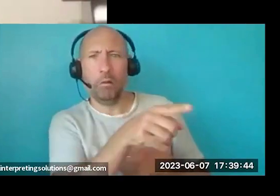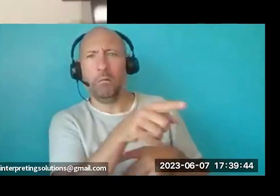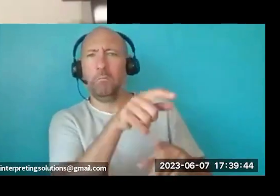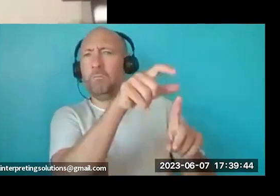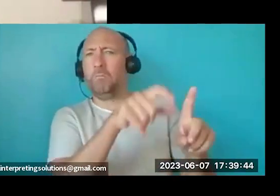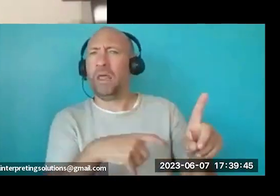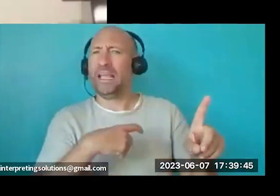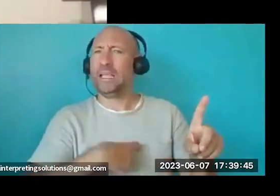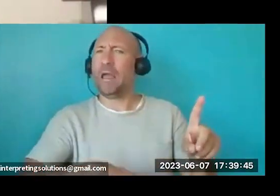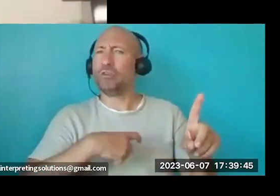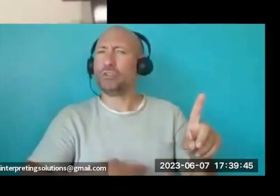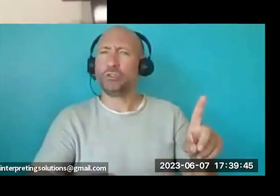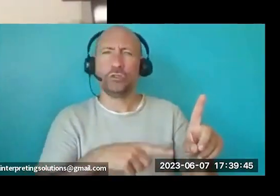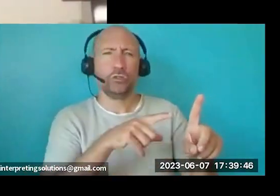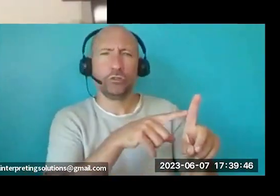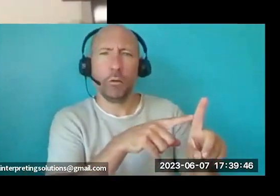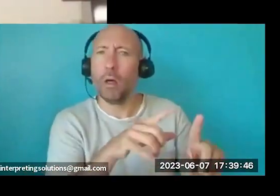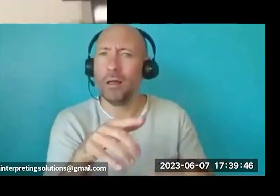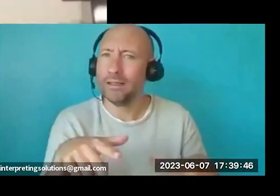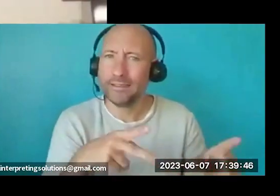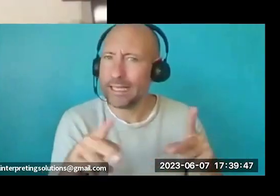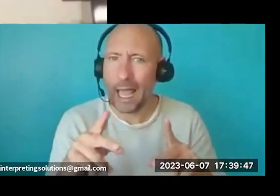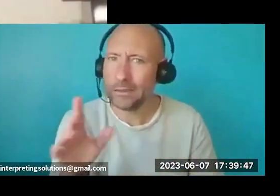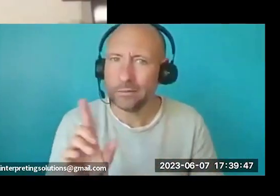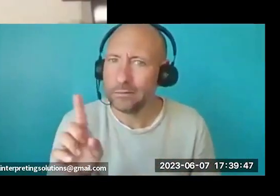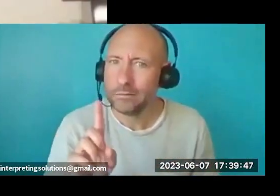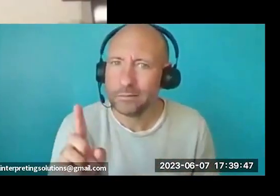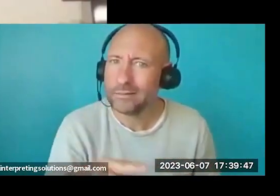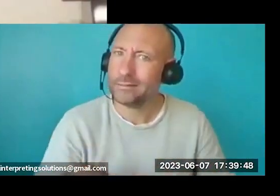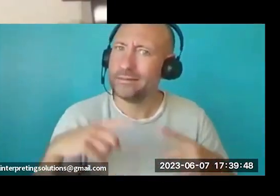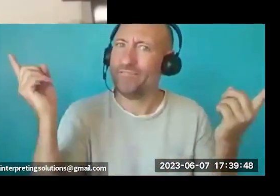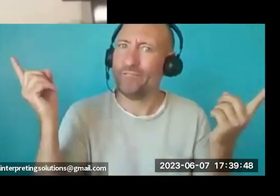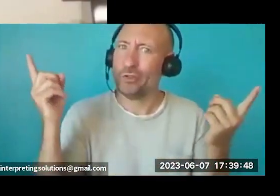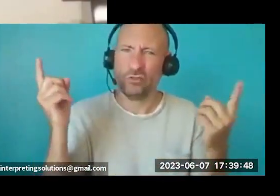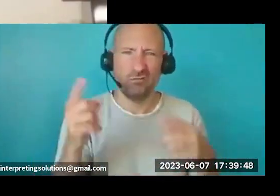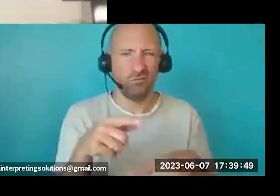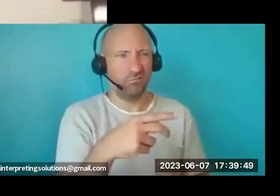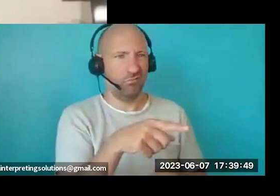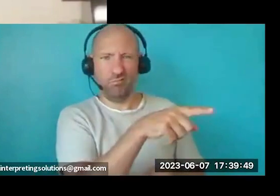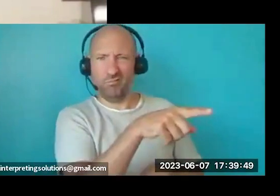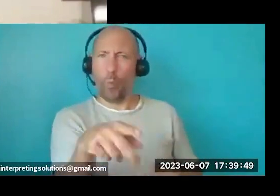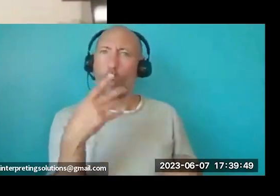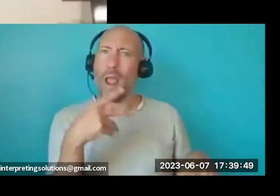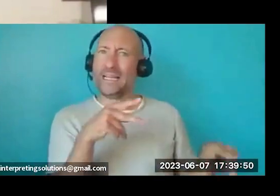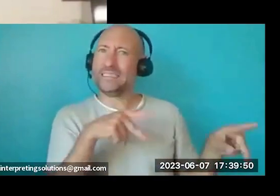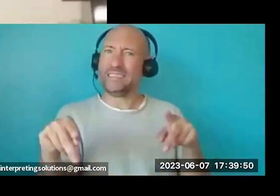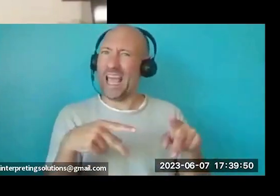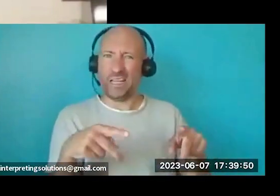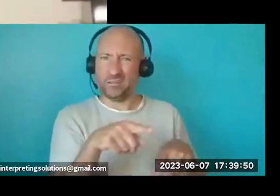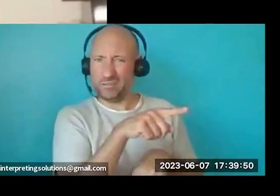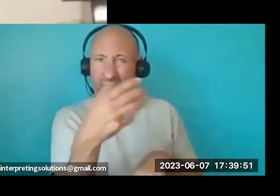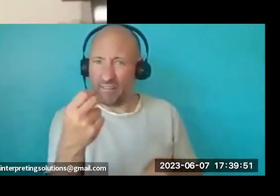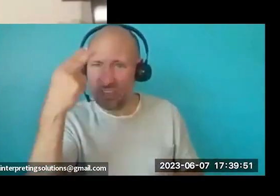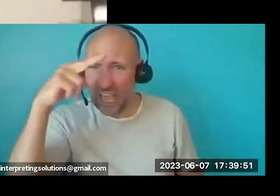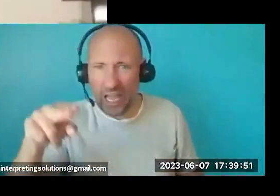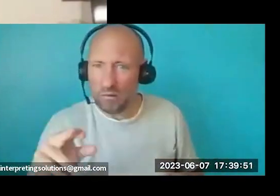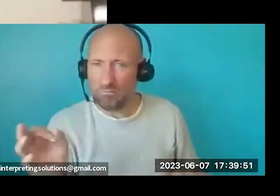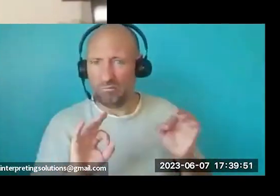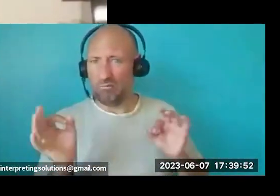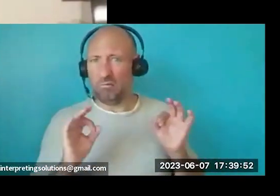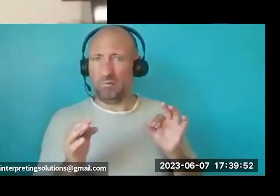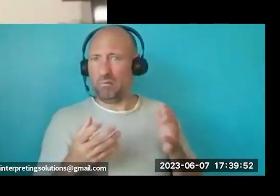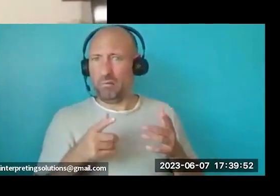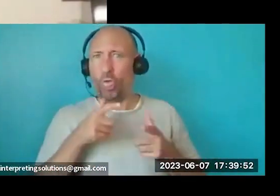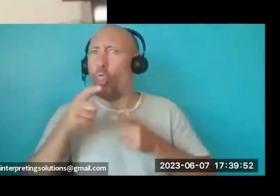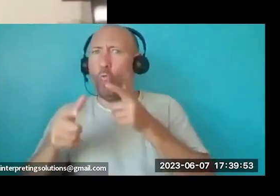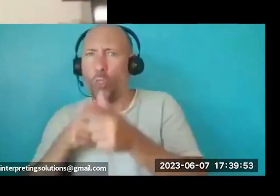this is not so in dance. It is not common that there are characters that are dancers. So it